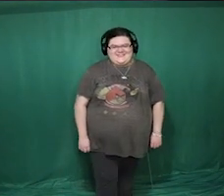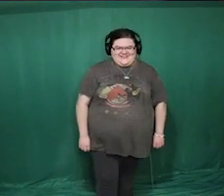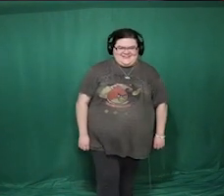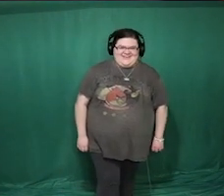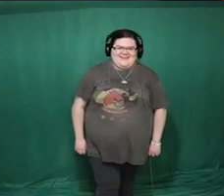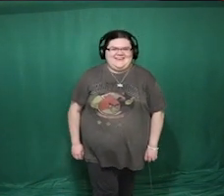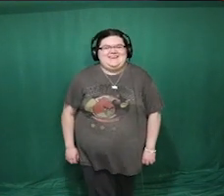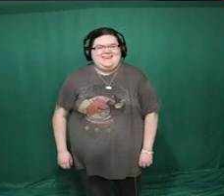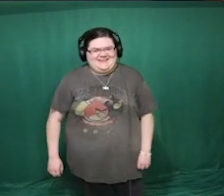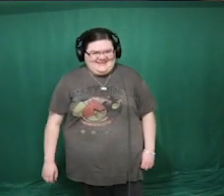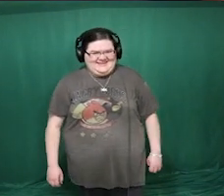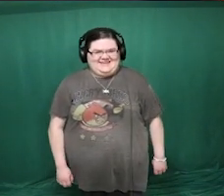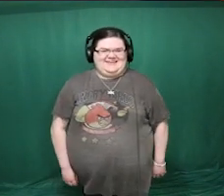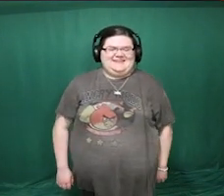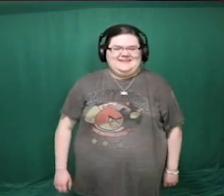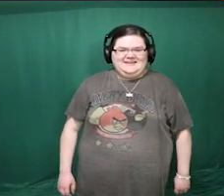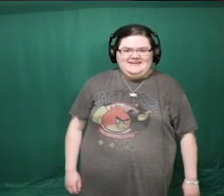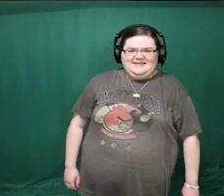Oh my god, JJ. Wait, my